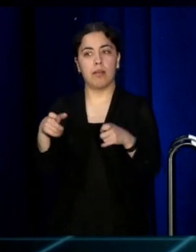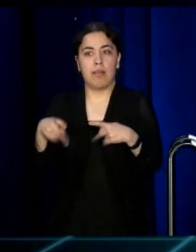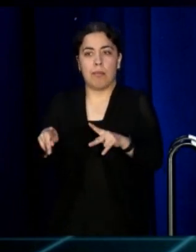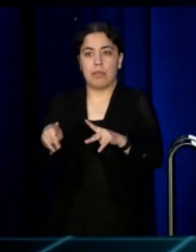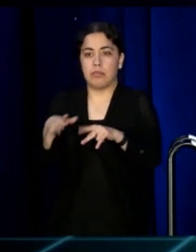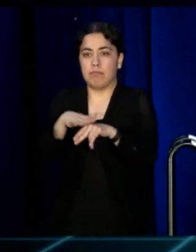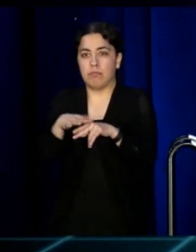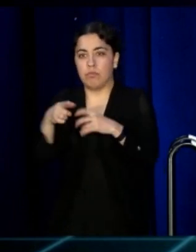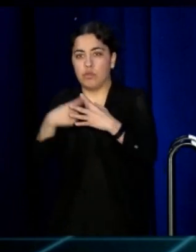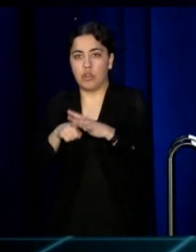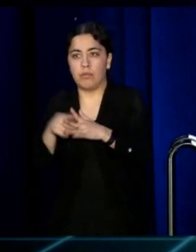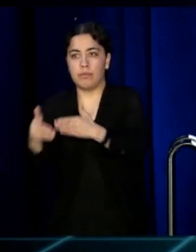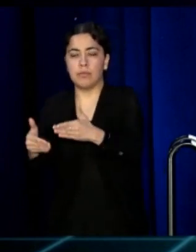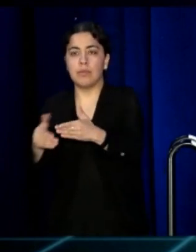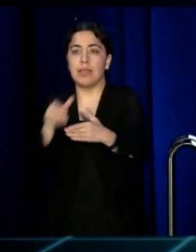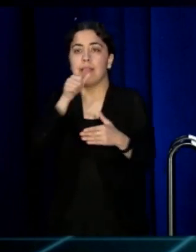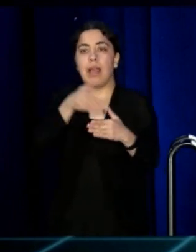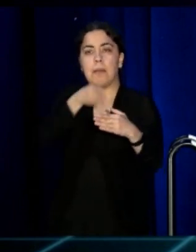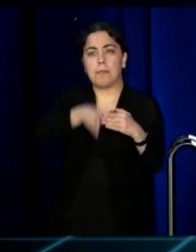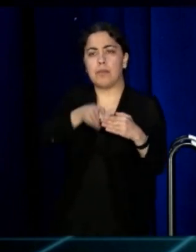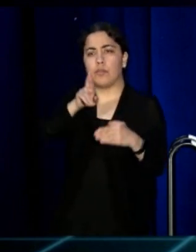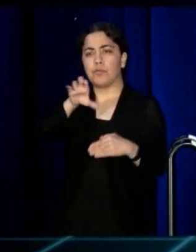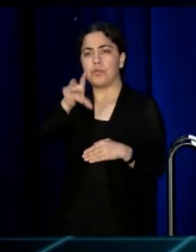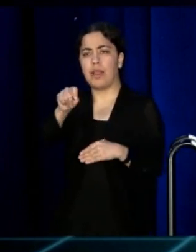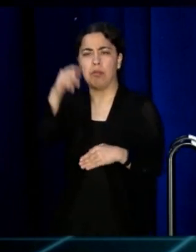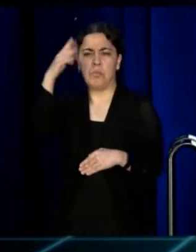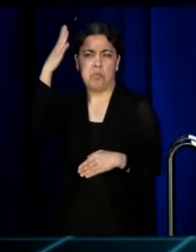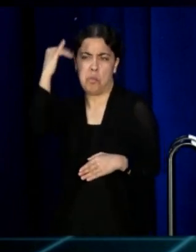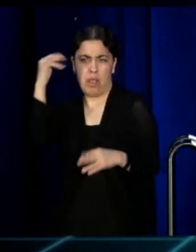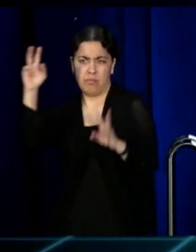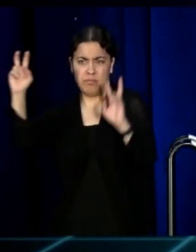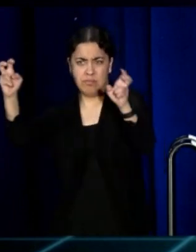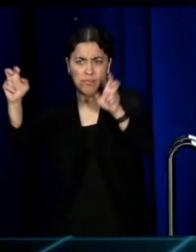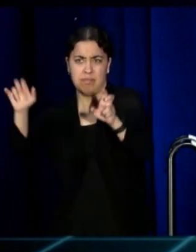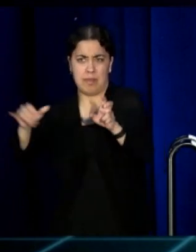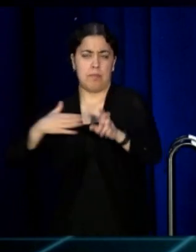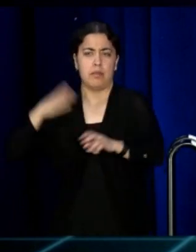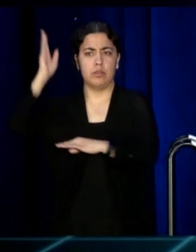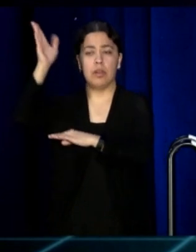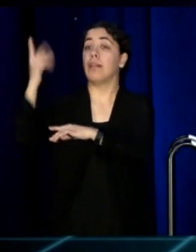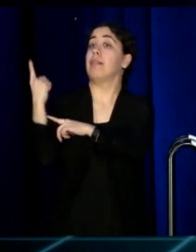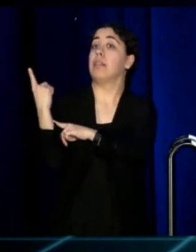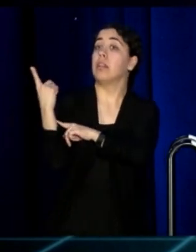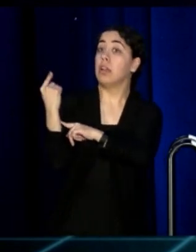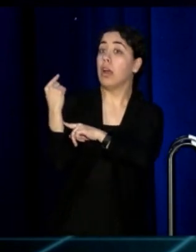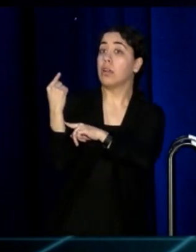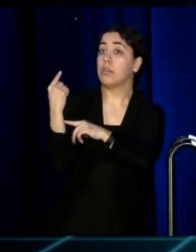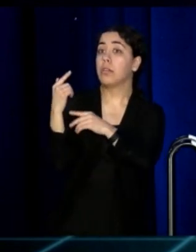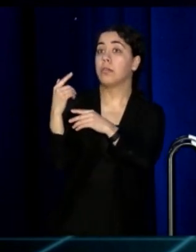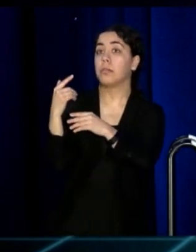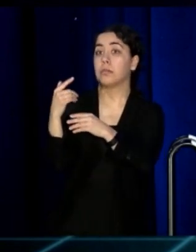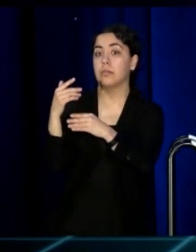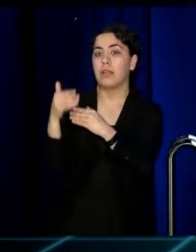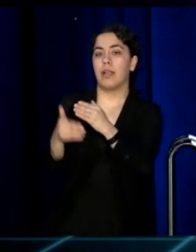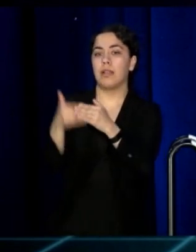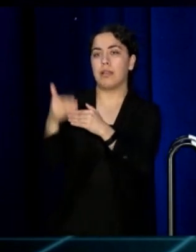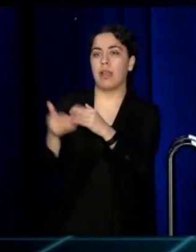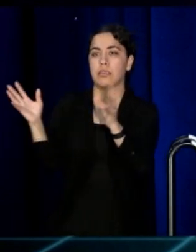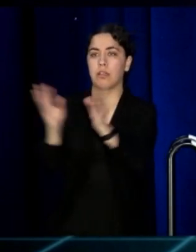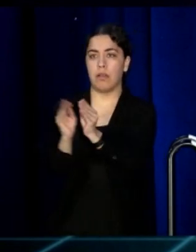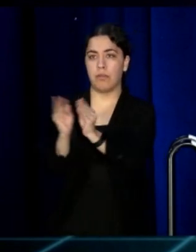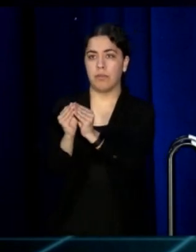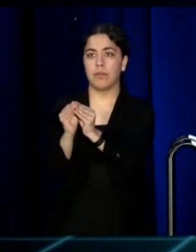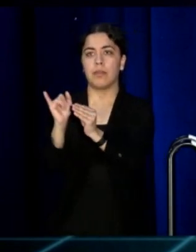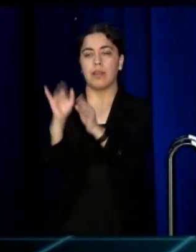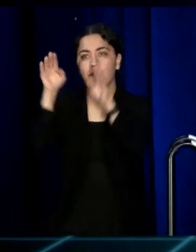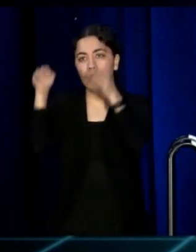why is it called Incomplete React? Well, my talk last year was at NextConf, and it was focused on a lot of the